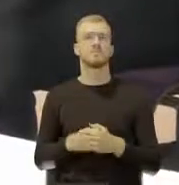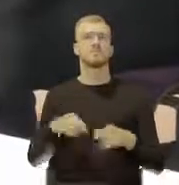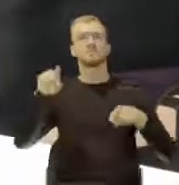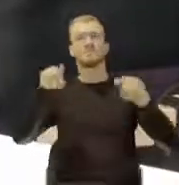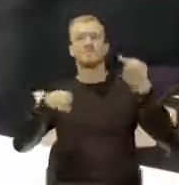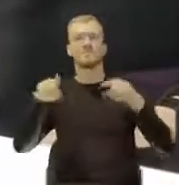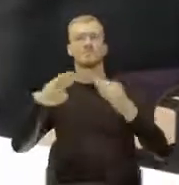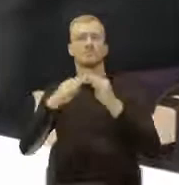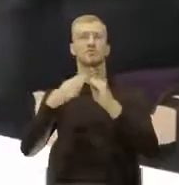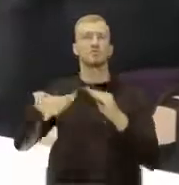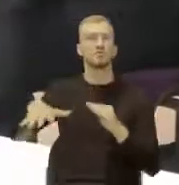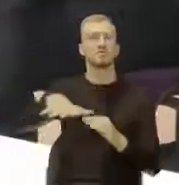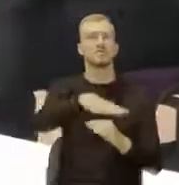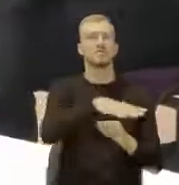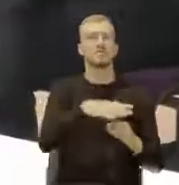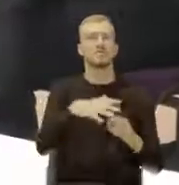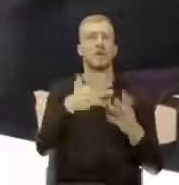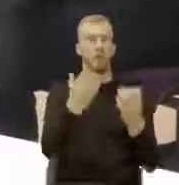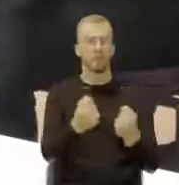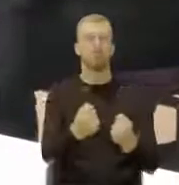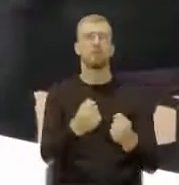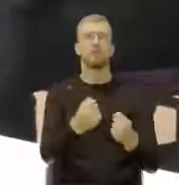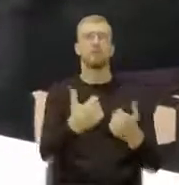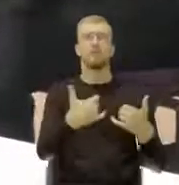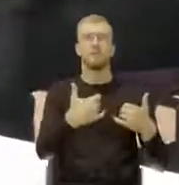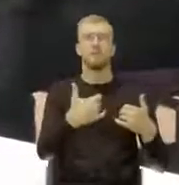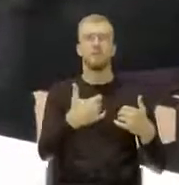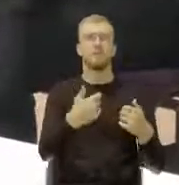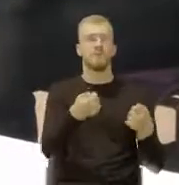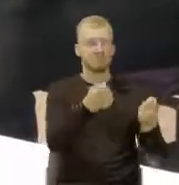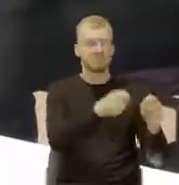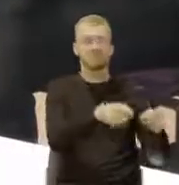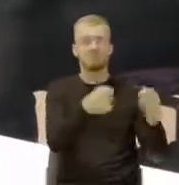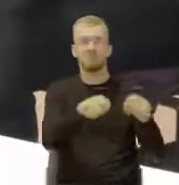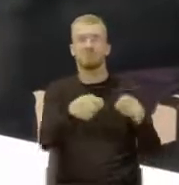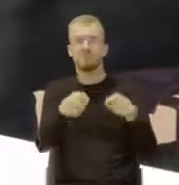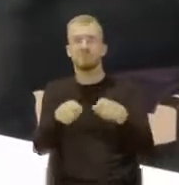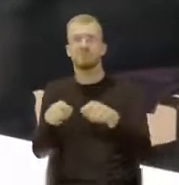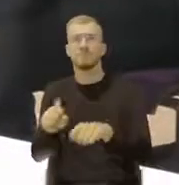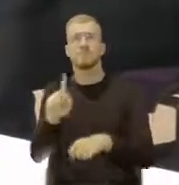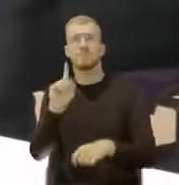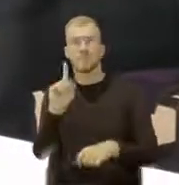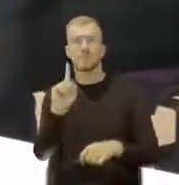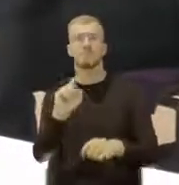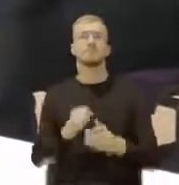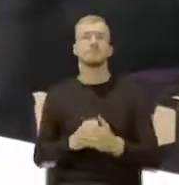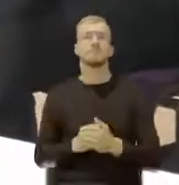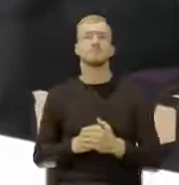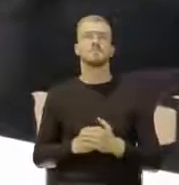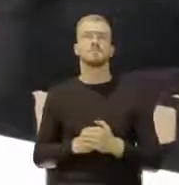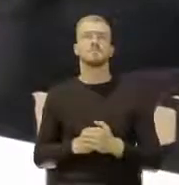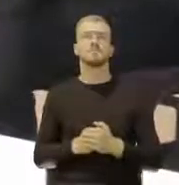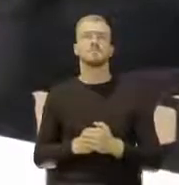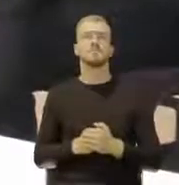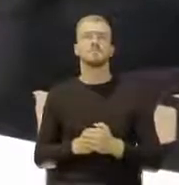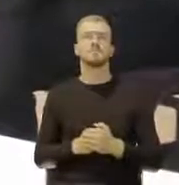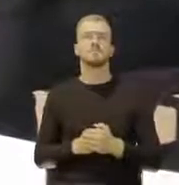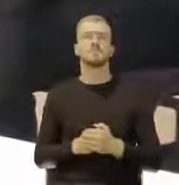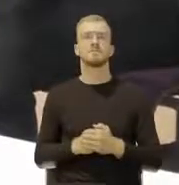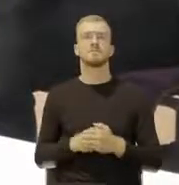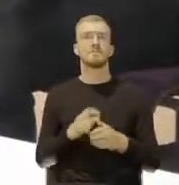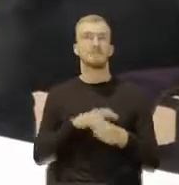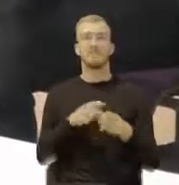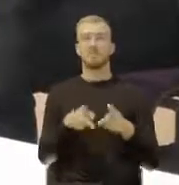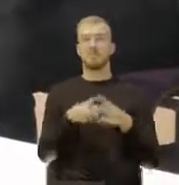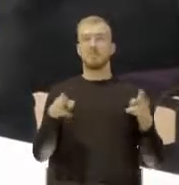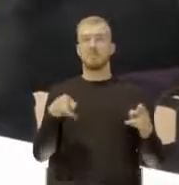lockdowns and slowdown of the activity to accelerate the construction of public transport projects. But we need more investments in public